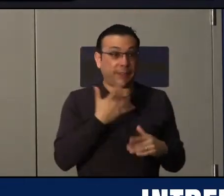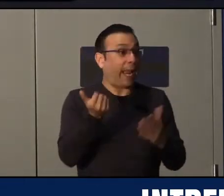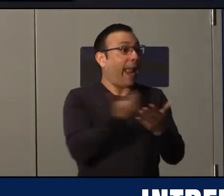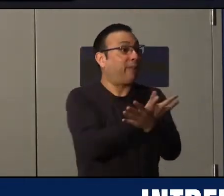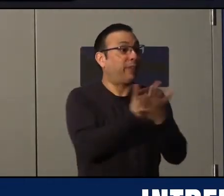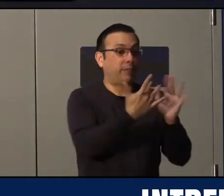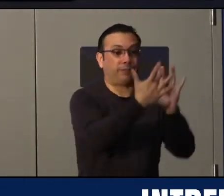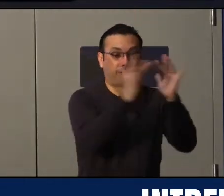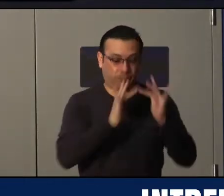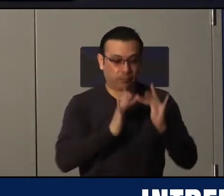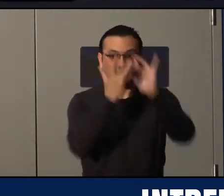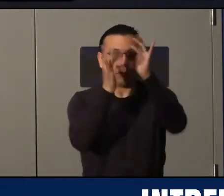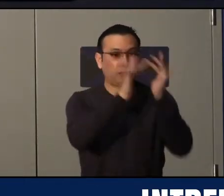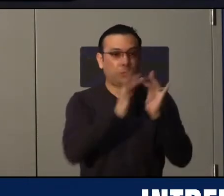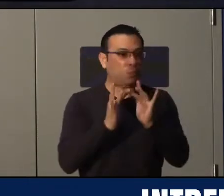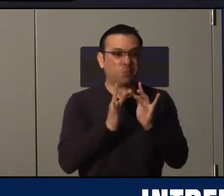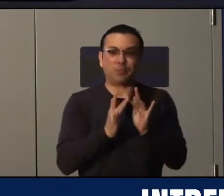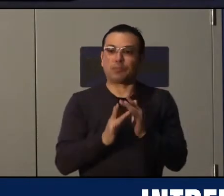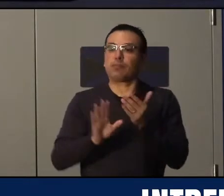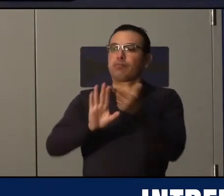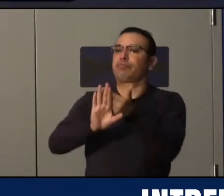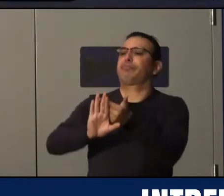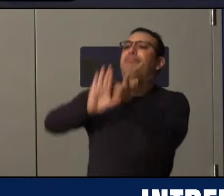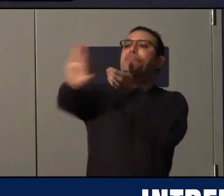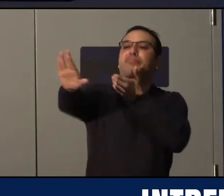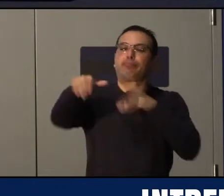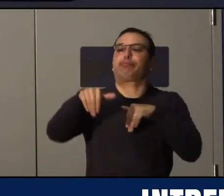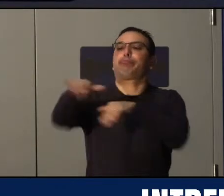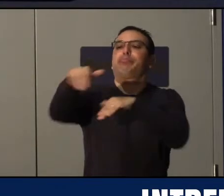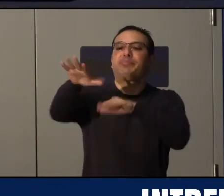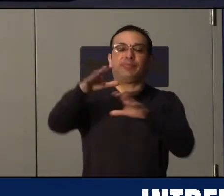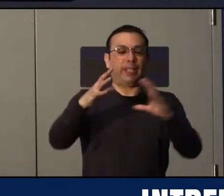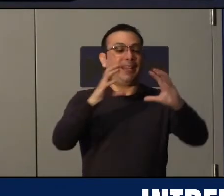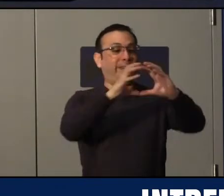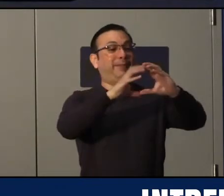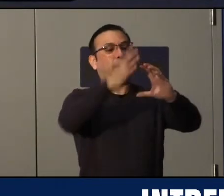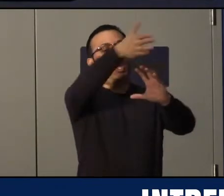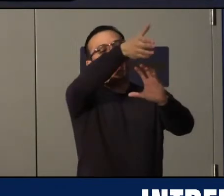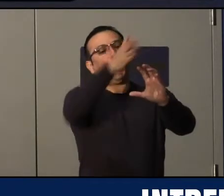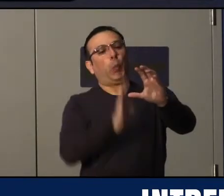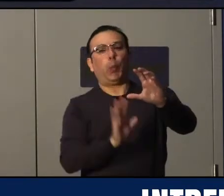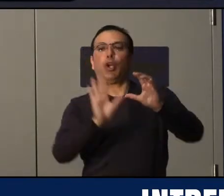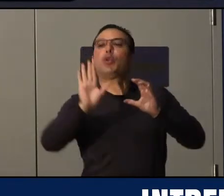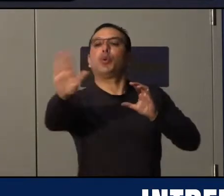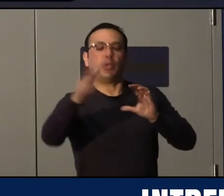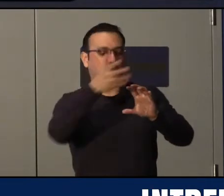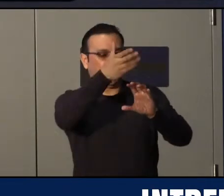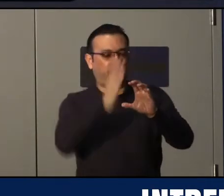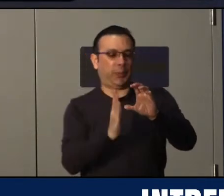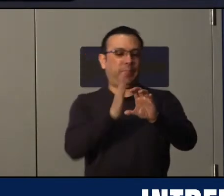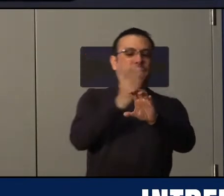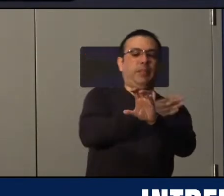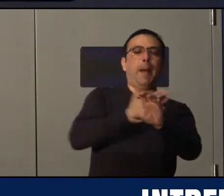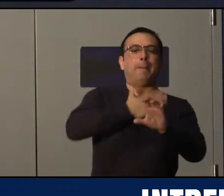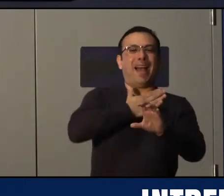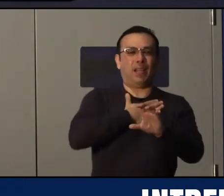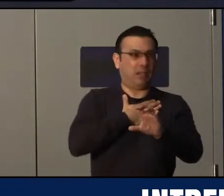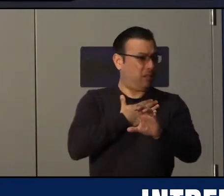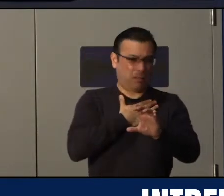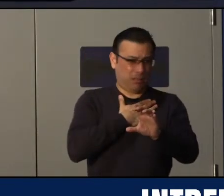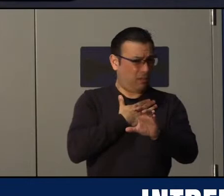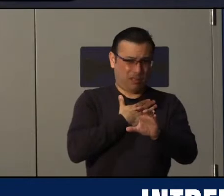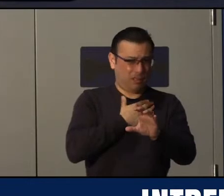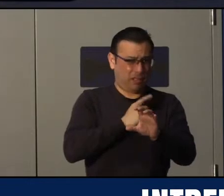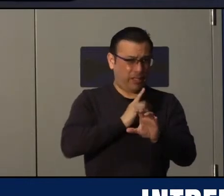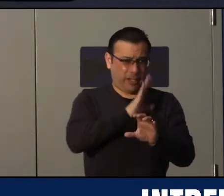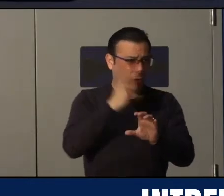everything, oh my God, there is no other side of the planet. It's this one beautiful thing. The opportunity to